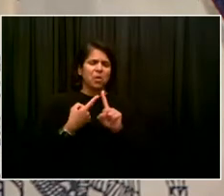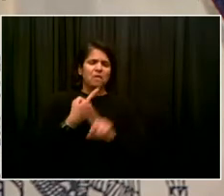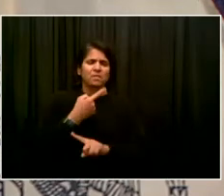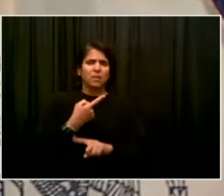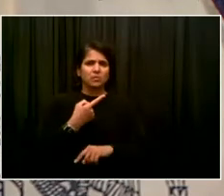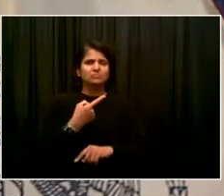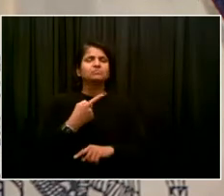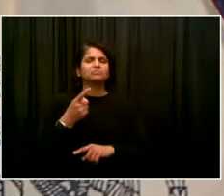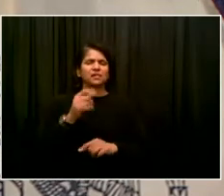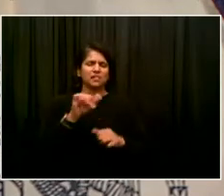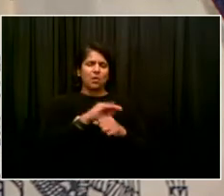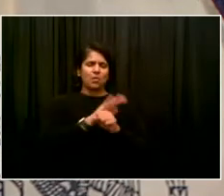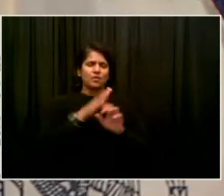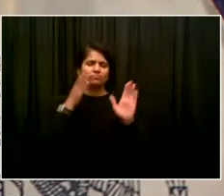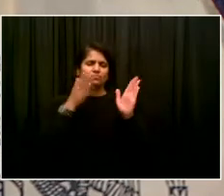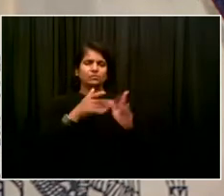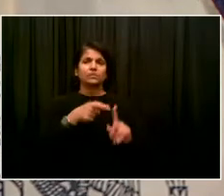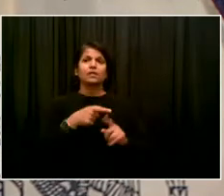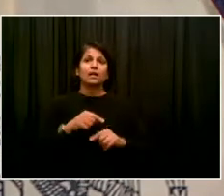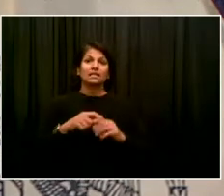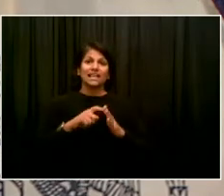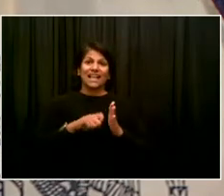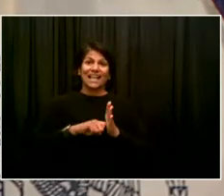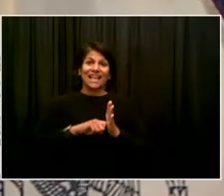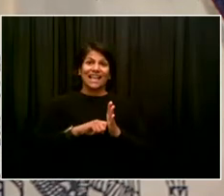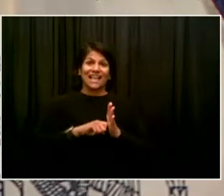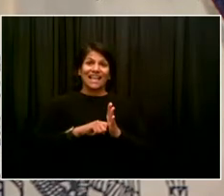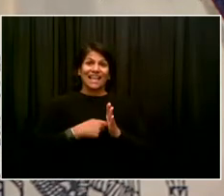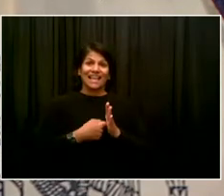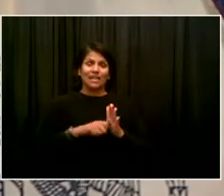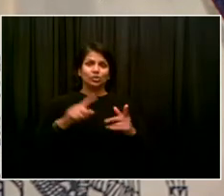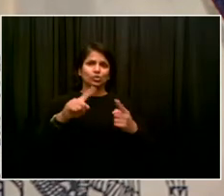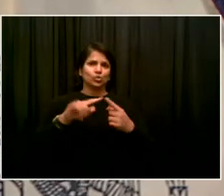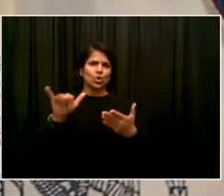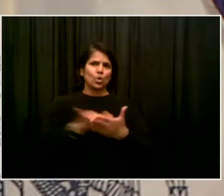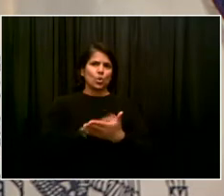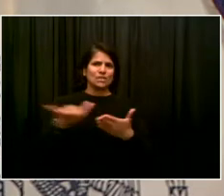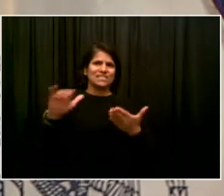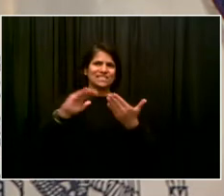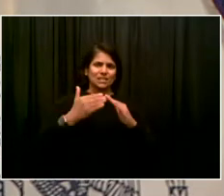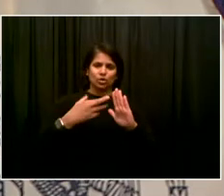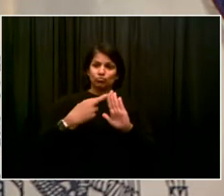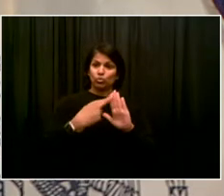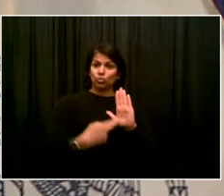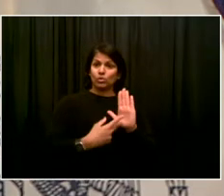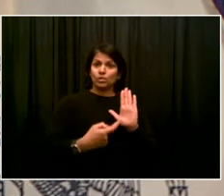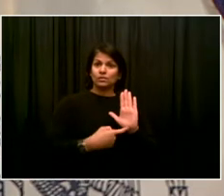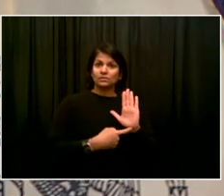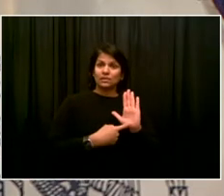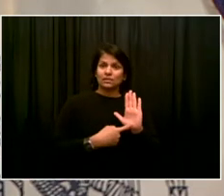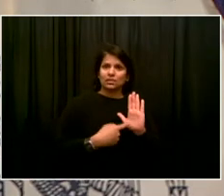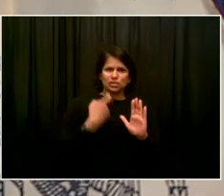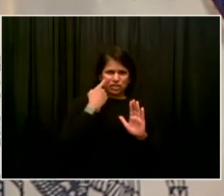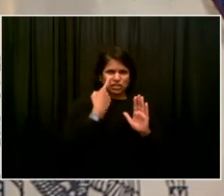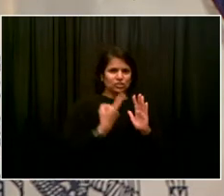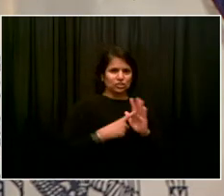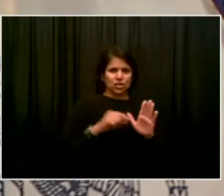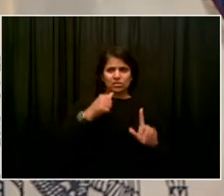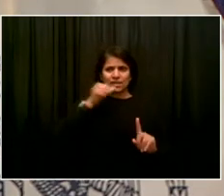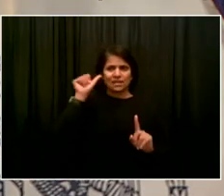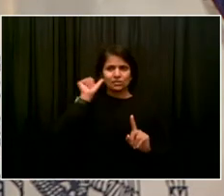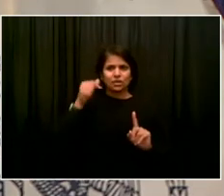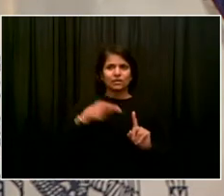you know, the key to NYC, the new rules for kids starting yesterday. We spoke to several foreign